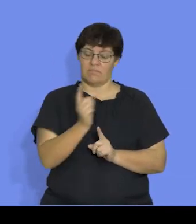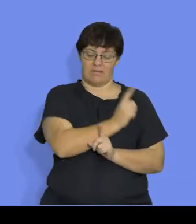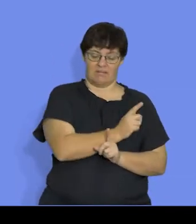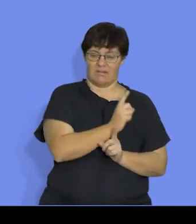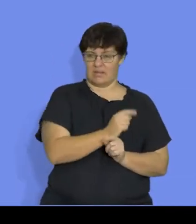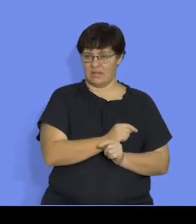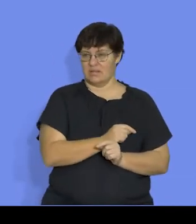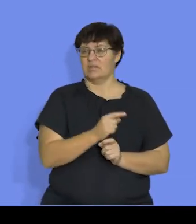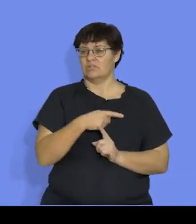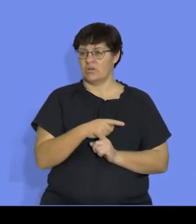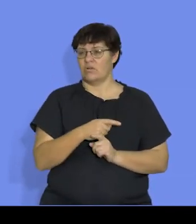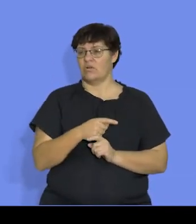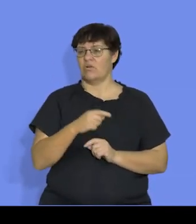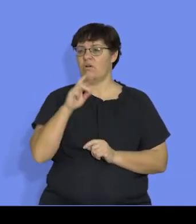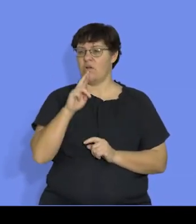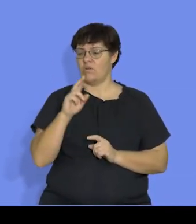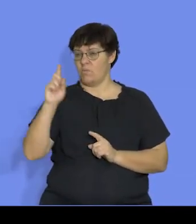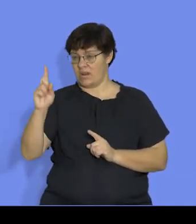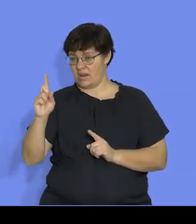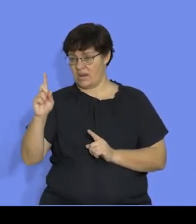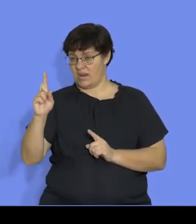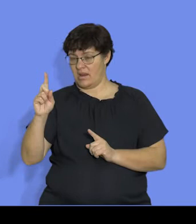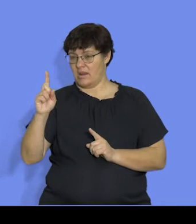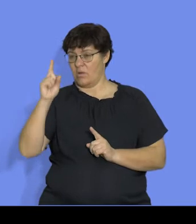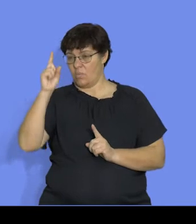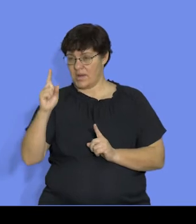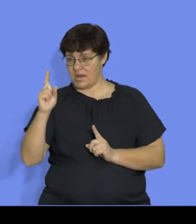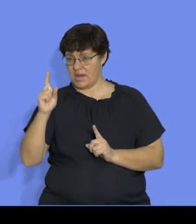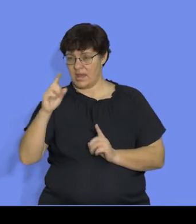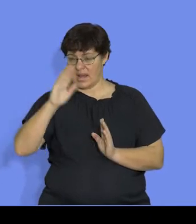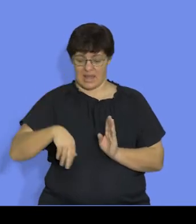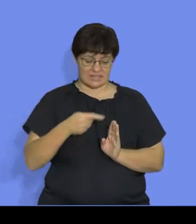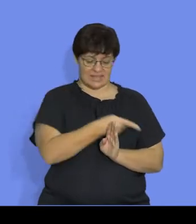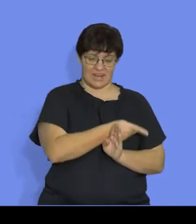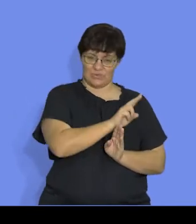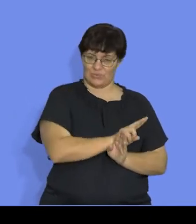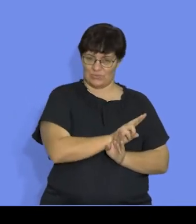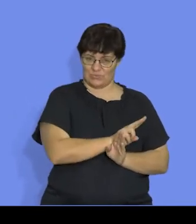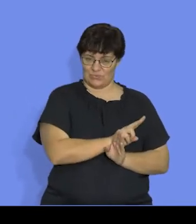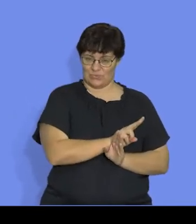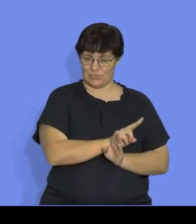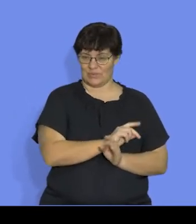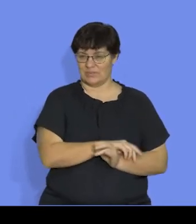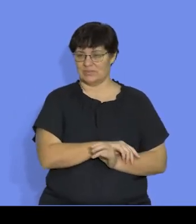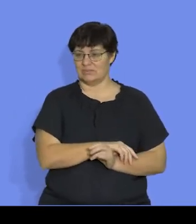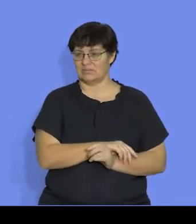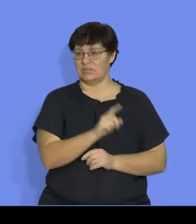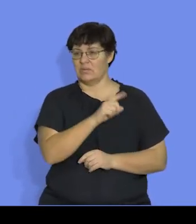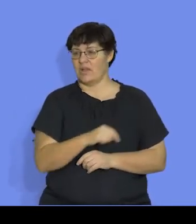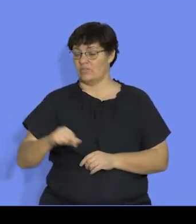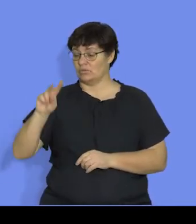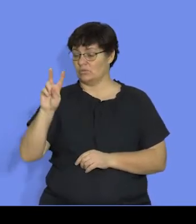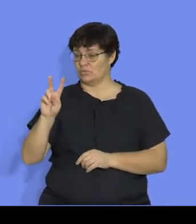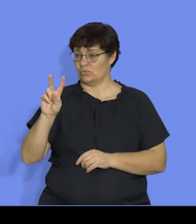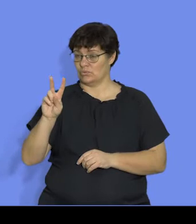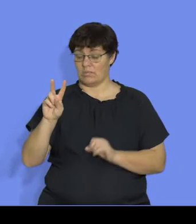0. Here, R was to the power of 1, which makes sense because this is 1 less than the term value. For